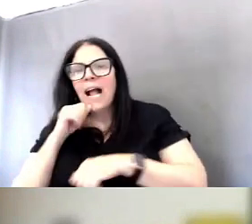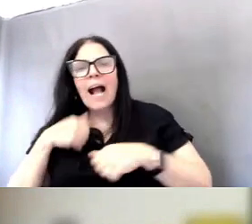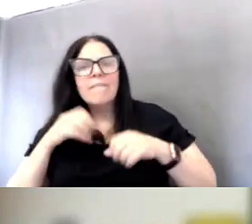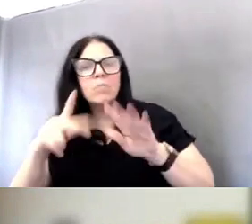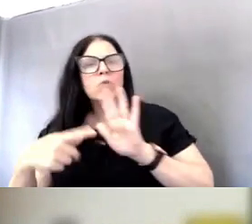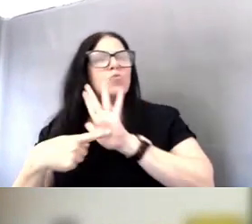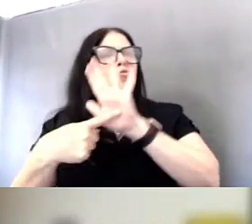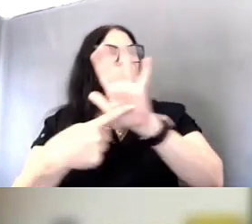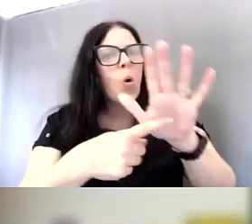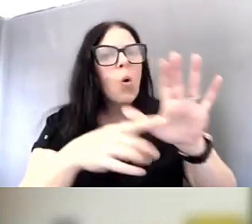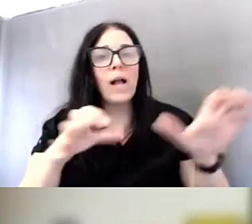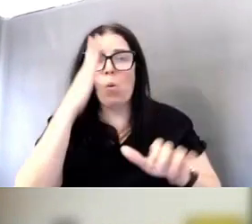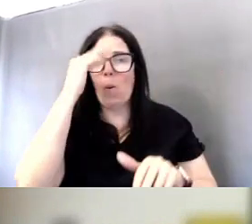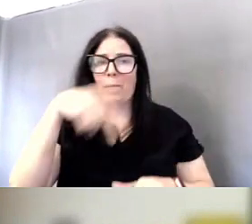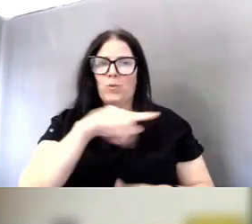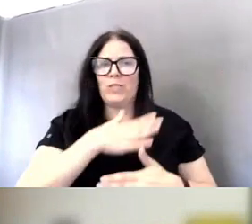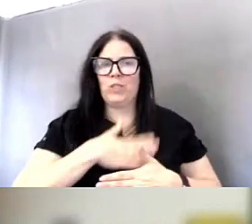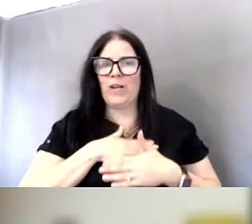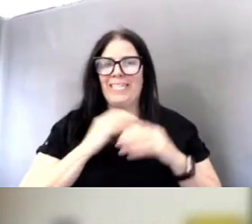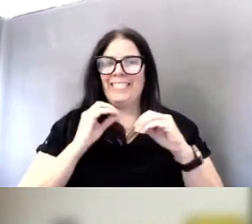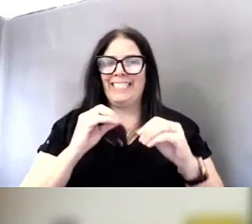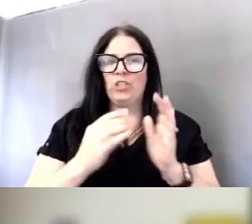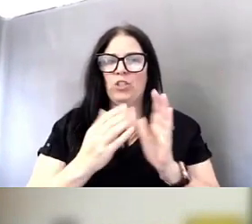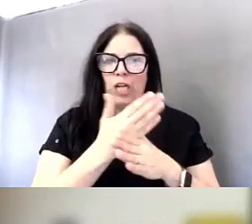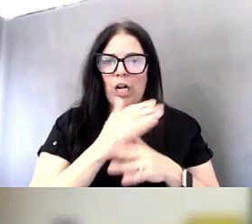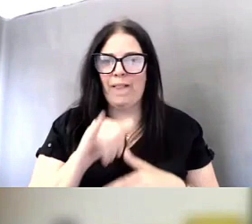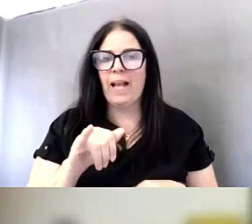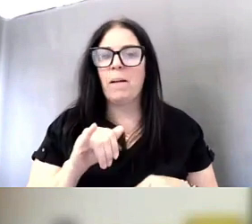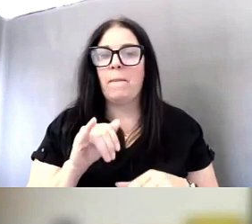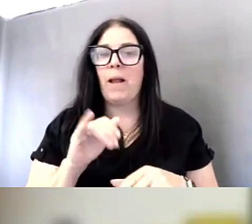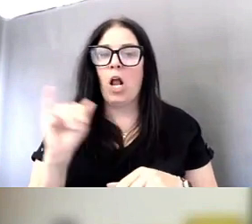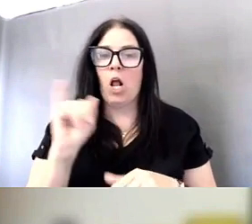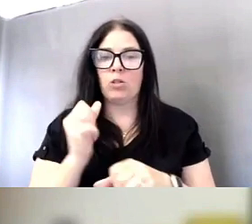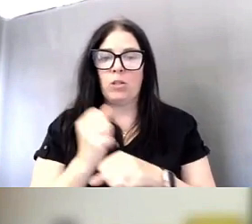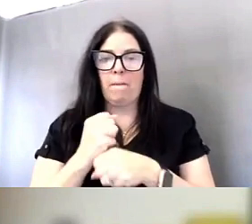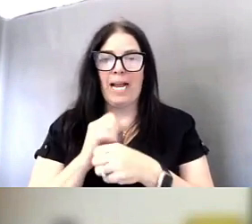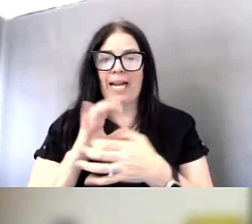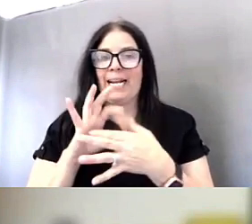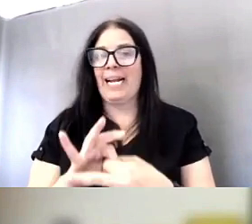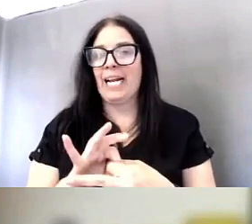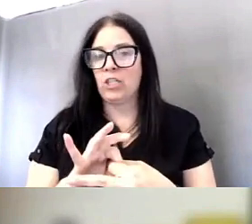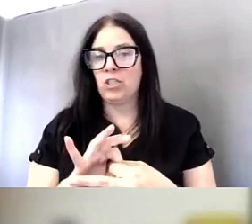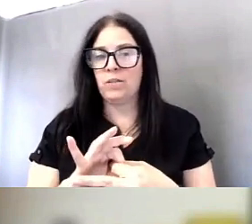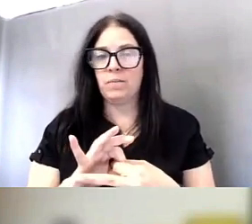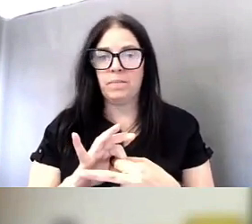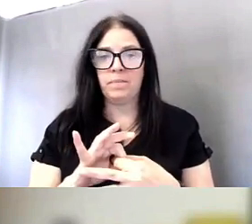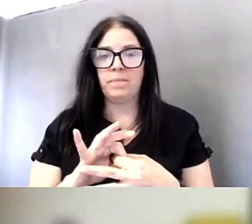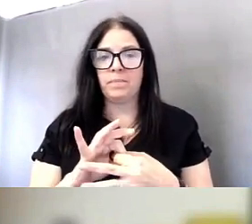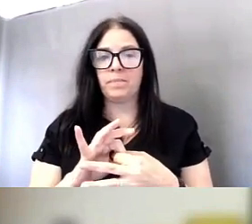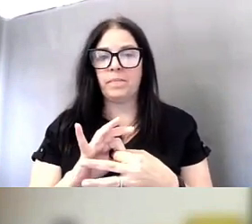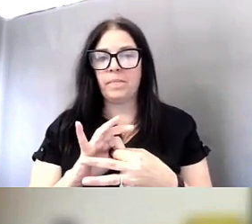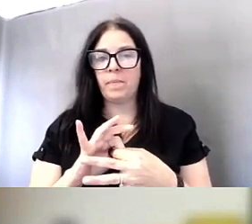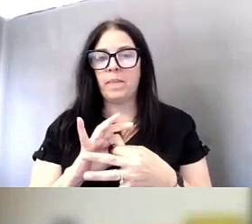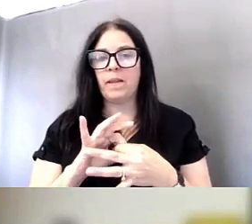and platform to share some of that, but also to make the connections. So if you feel again that you want to